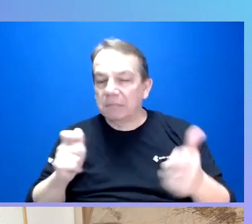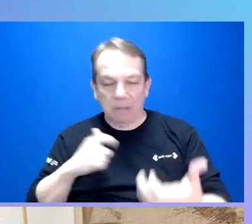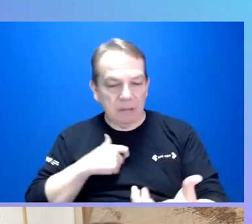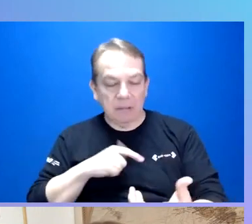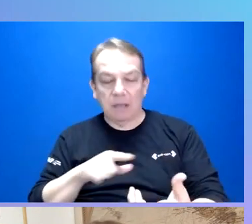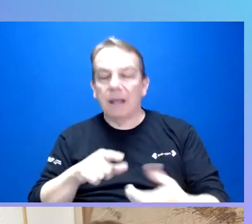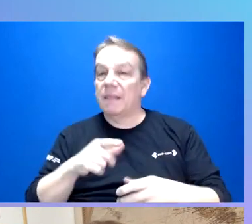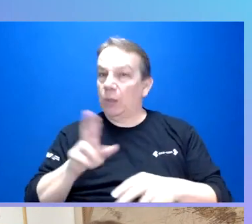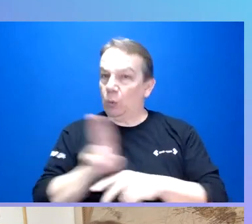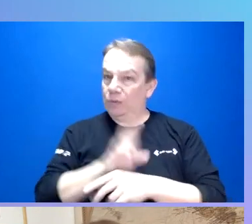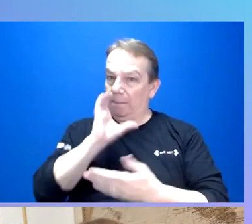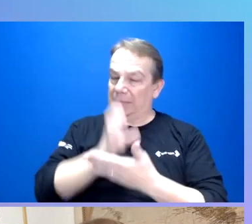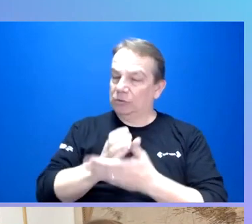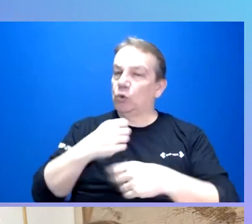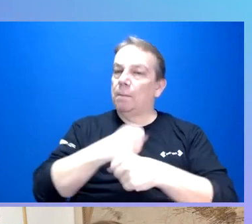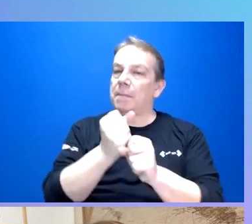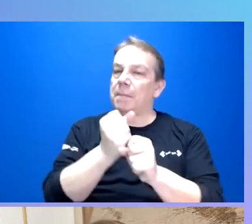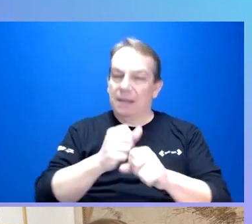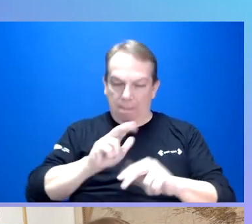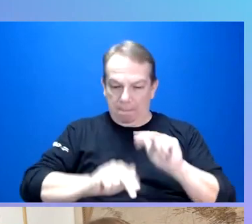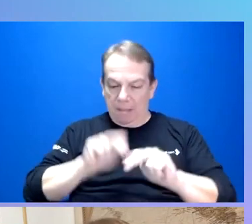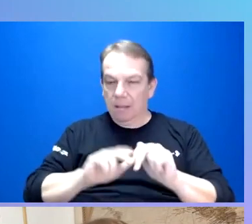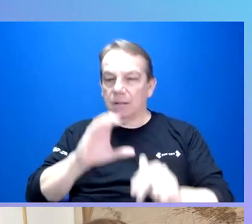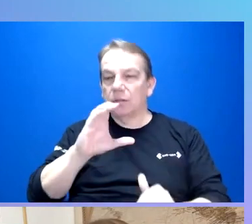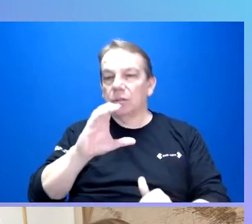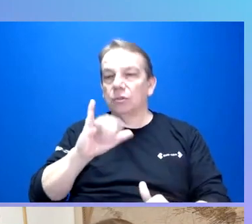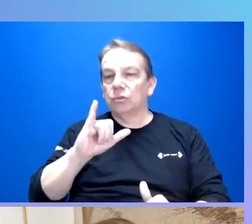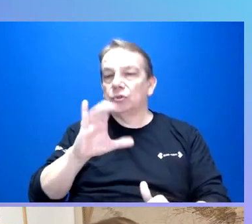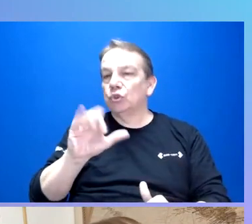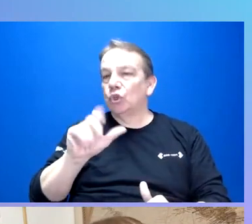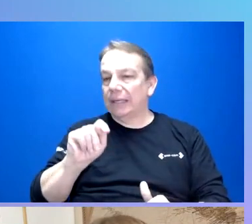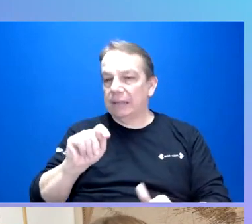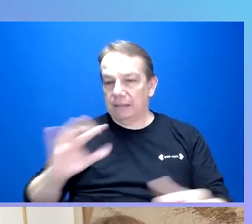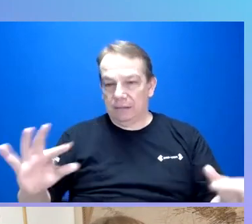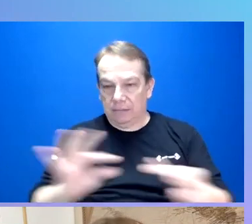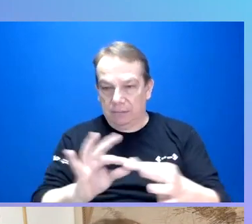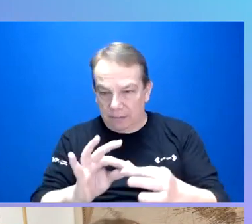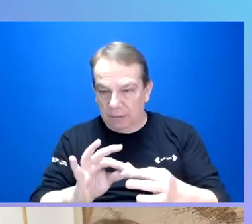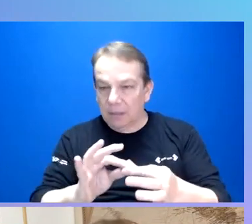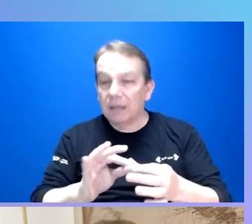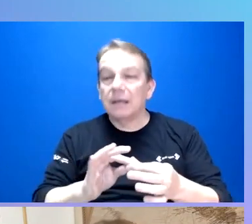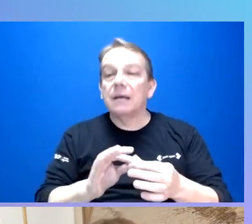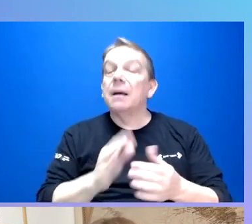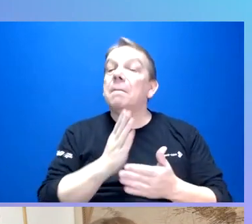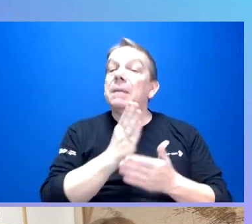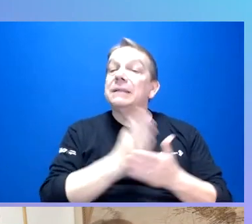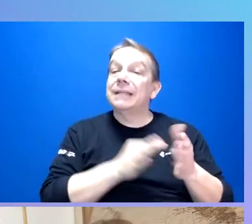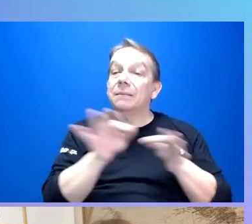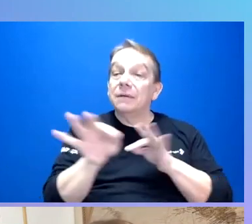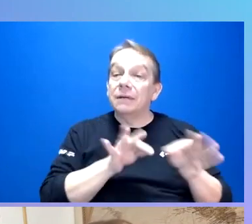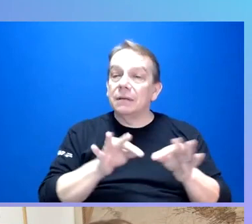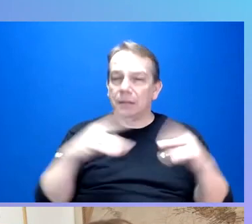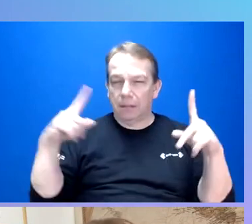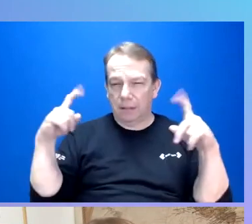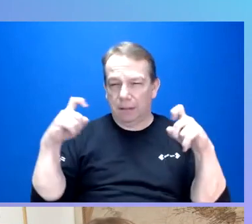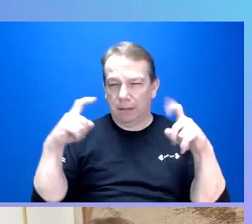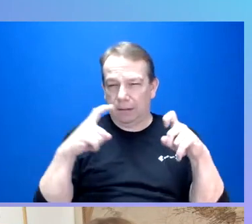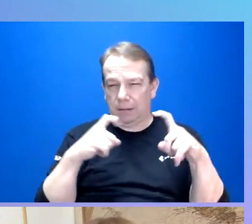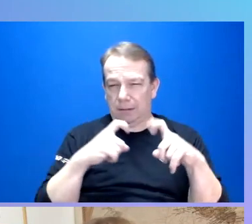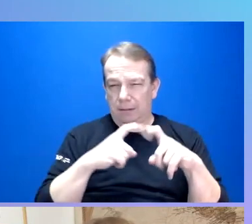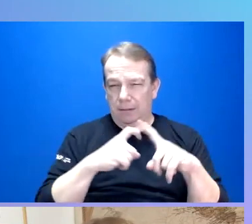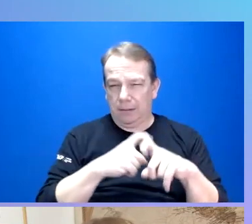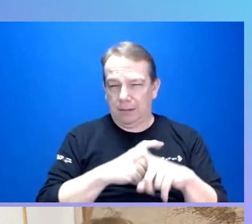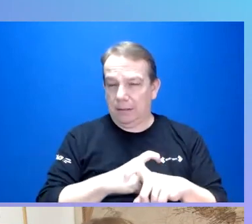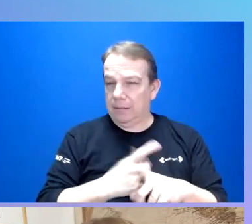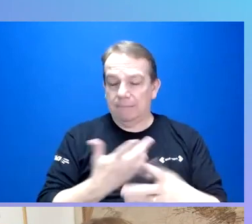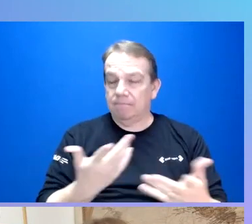build circuits. And at the time, the images had alt text, right? But the circuit descriptions were so complex that they